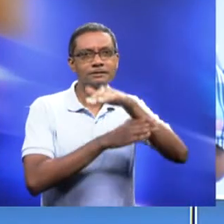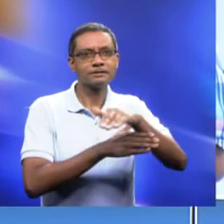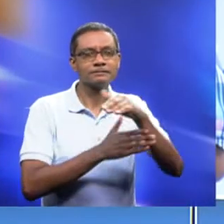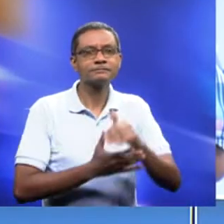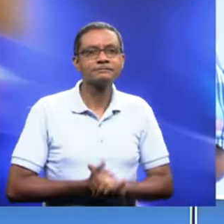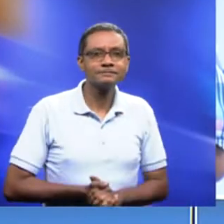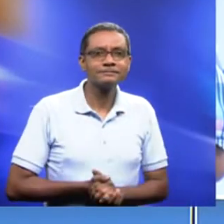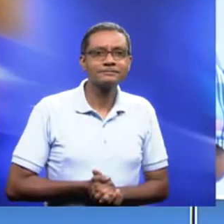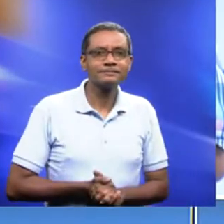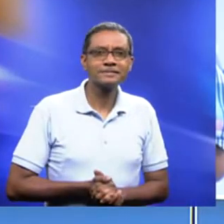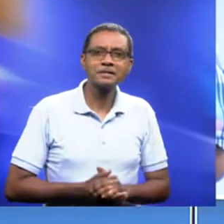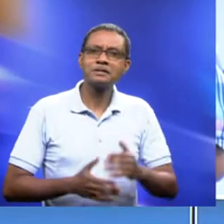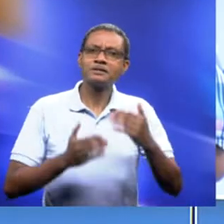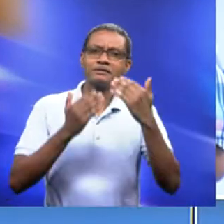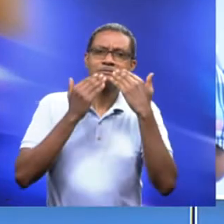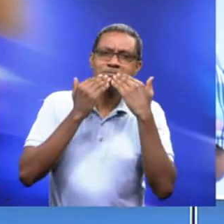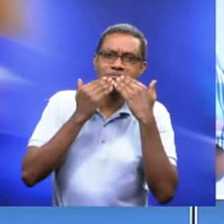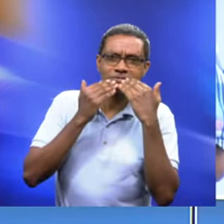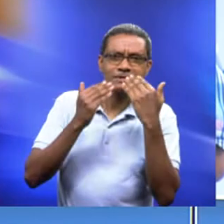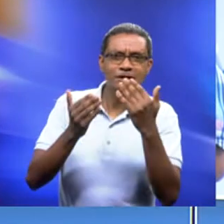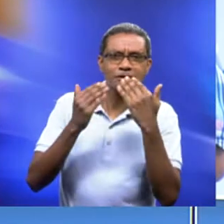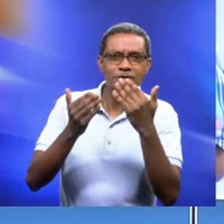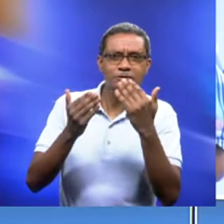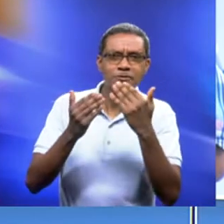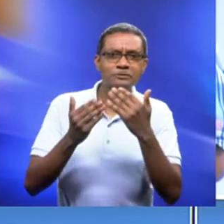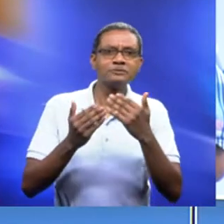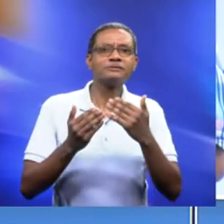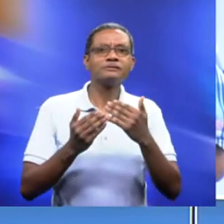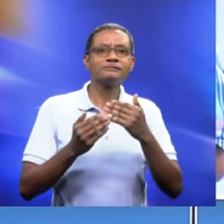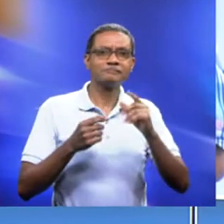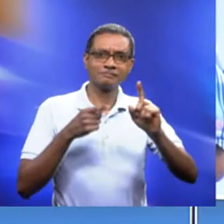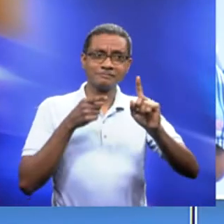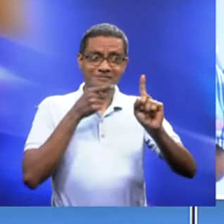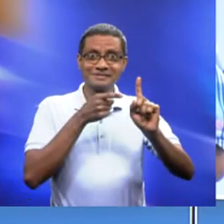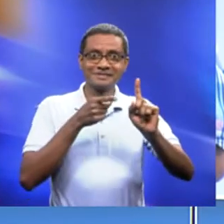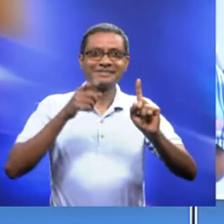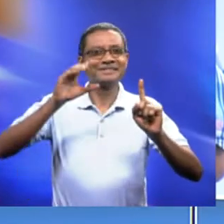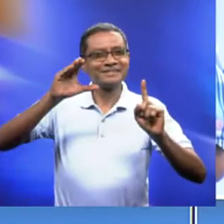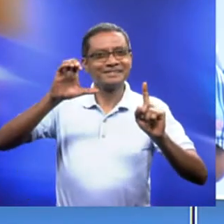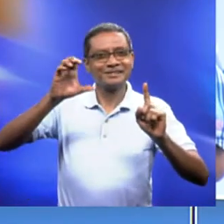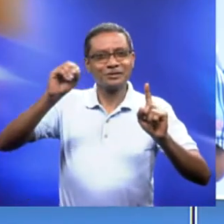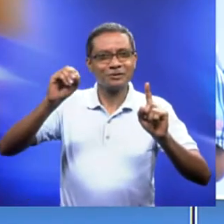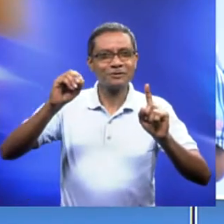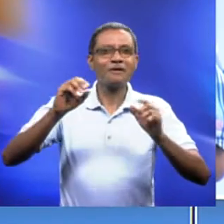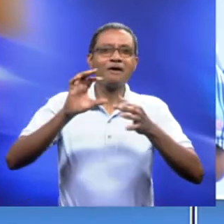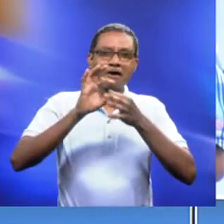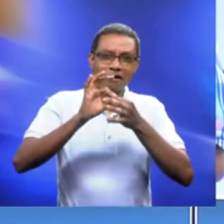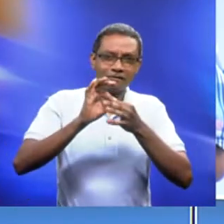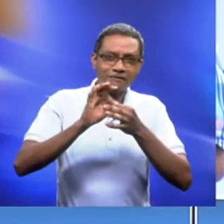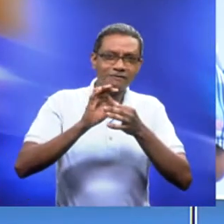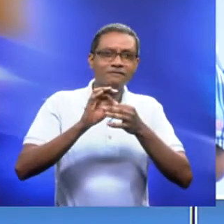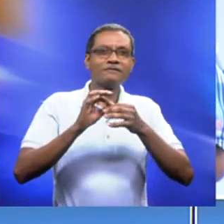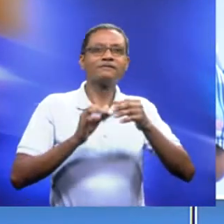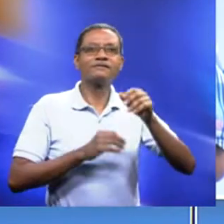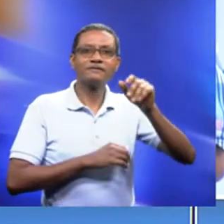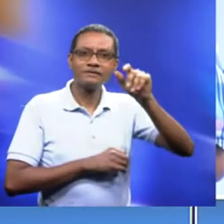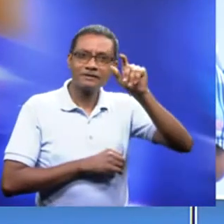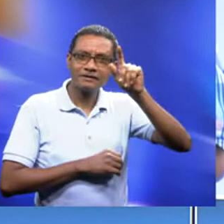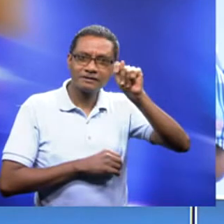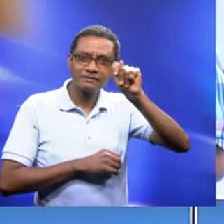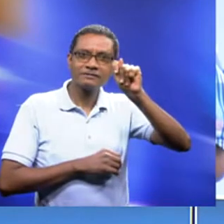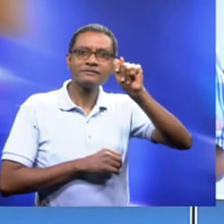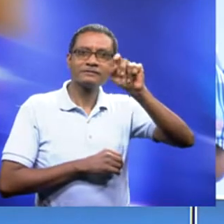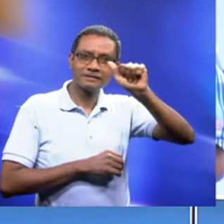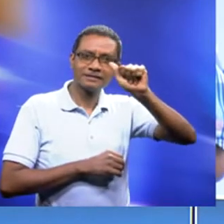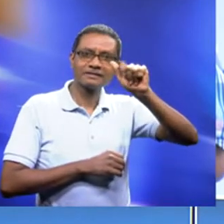And thank you, Mrs. Cynthia Reddock-Downs, CEO of the Telecommunications Authority of Trinidad and Tobago. Well, my friends, the stage is set